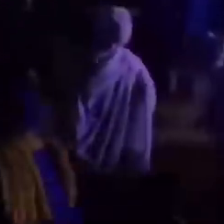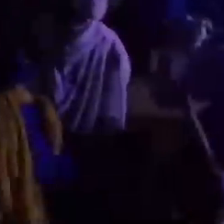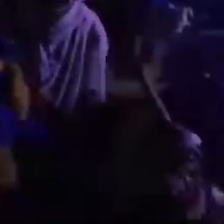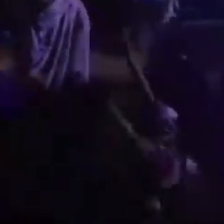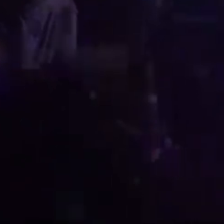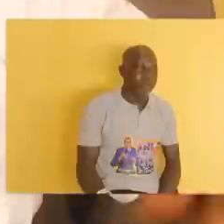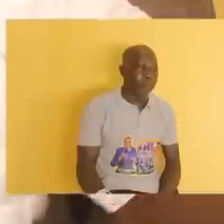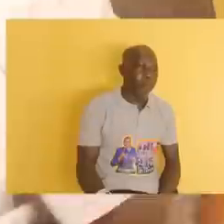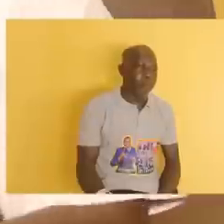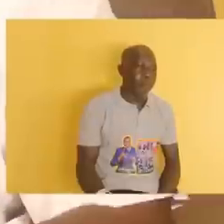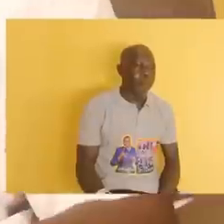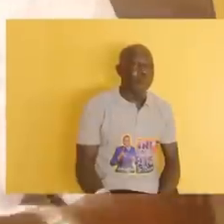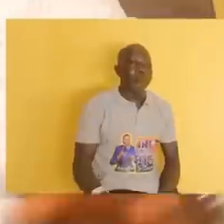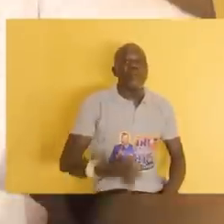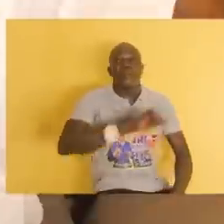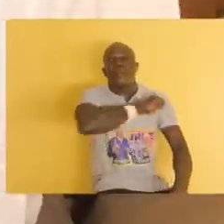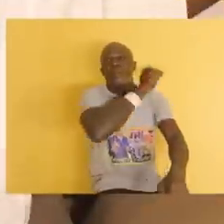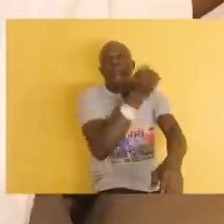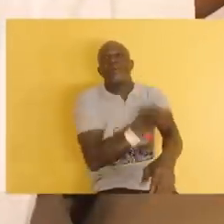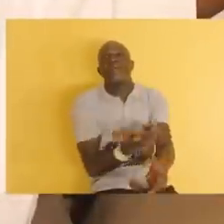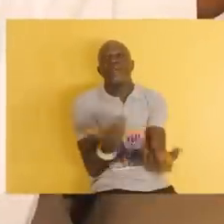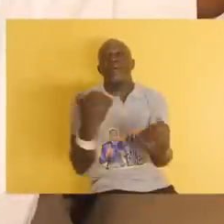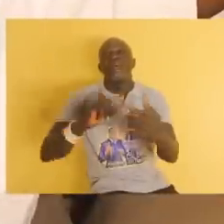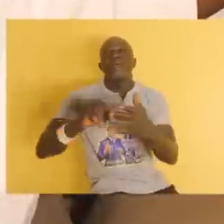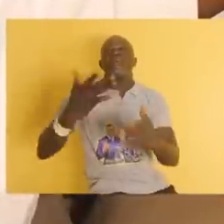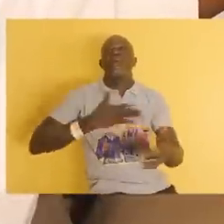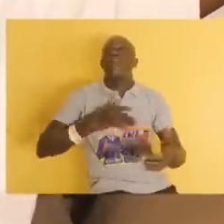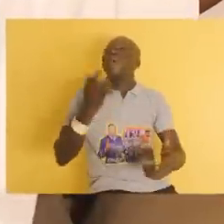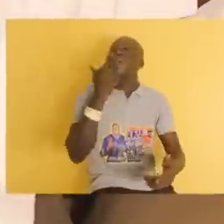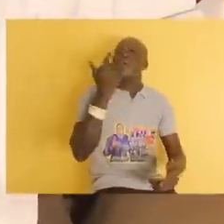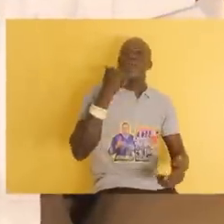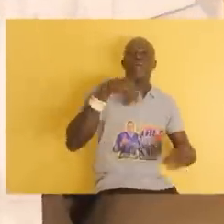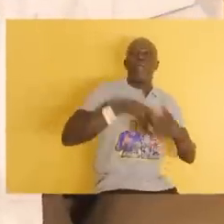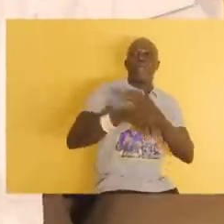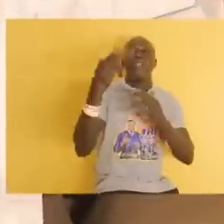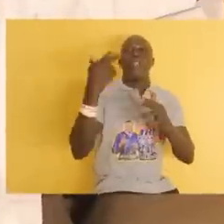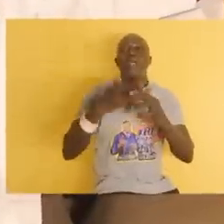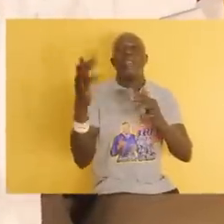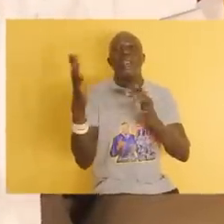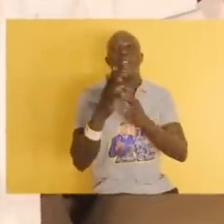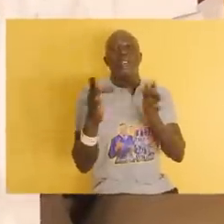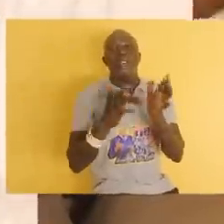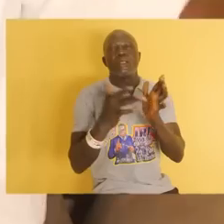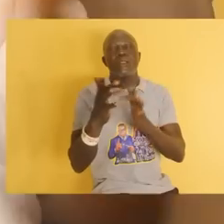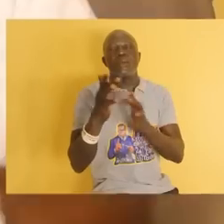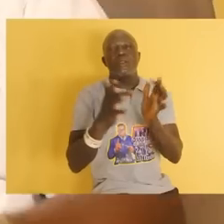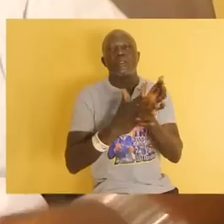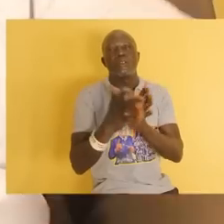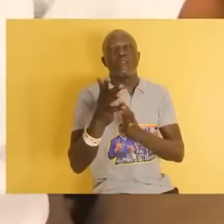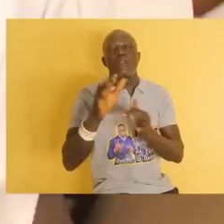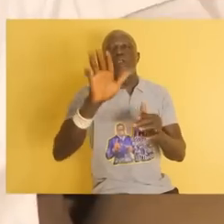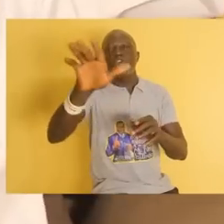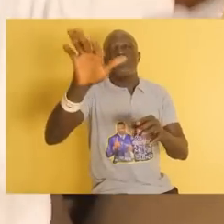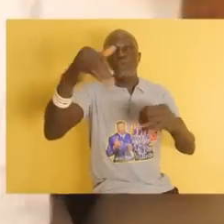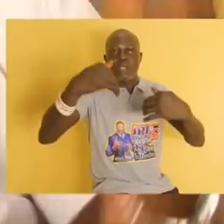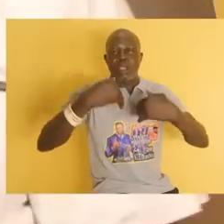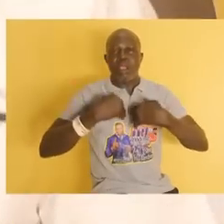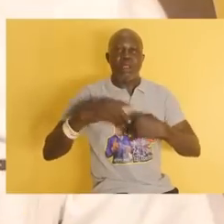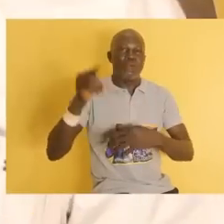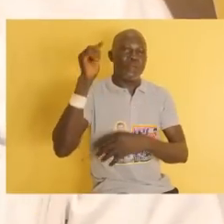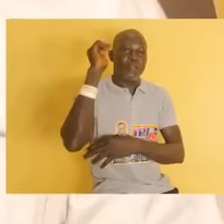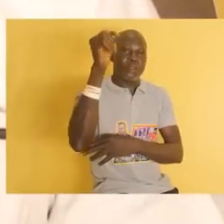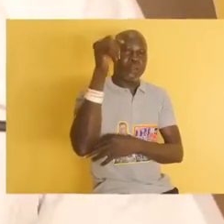kan. Àṣẹ́tẹ̀ náà mi jáde. Authority comes out from my mouth. Ní orúkọ Jésù. Wà á ní